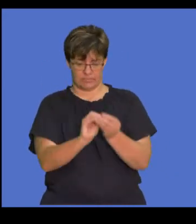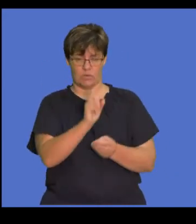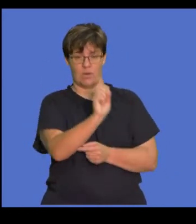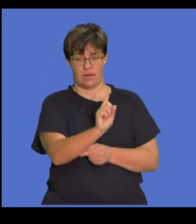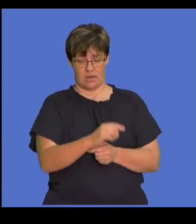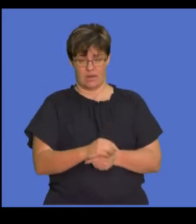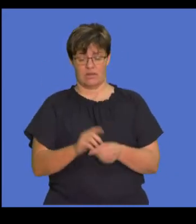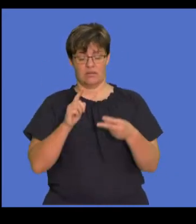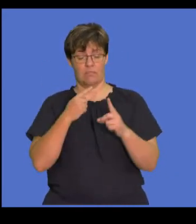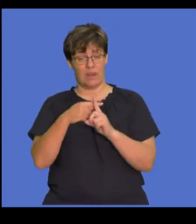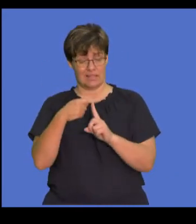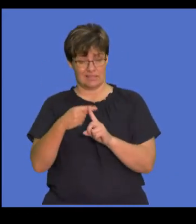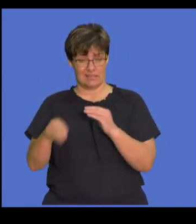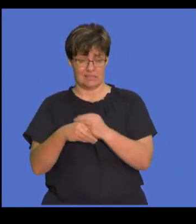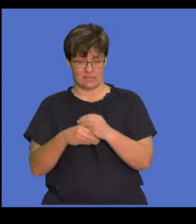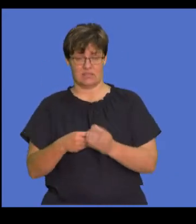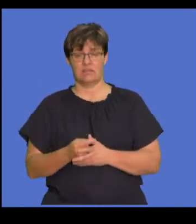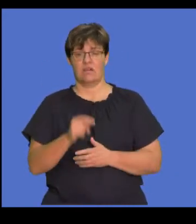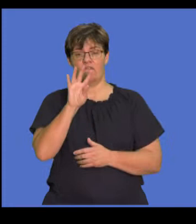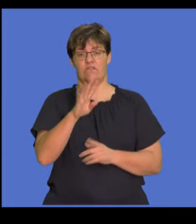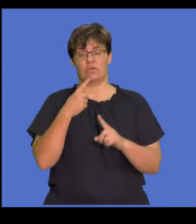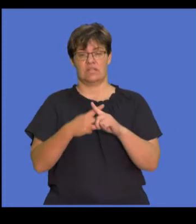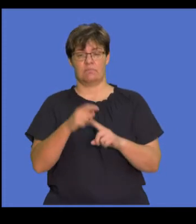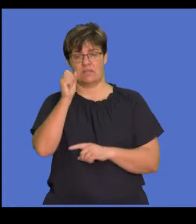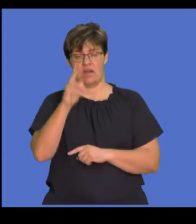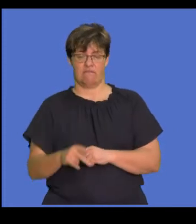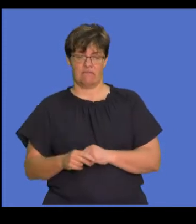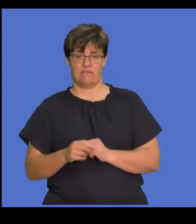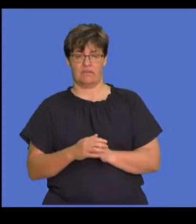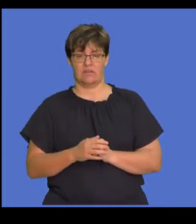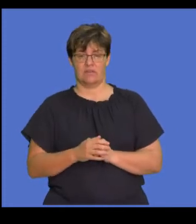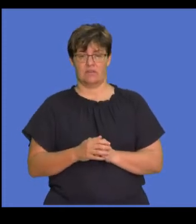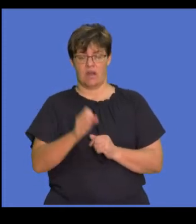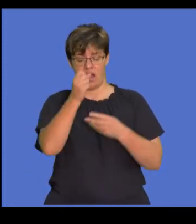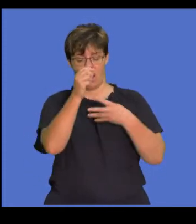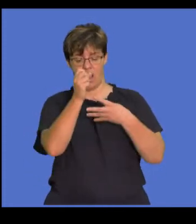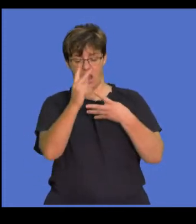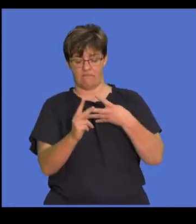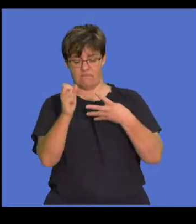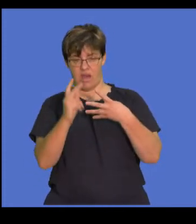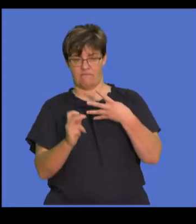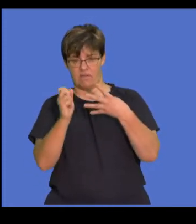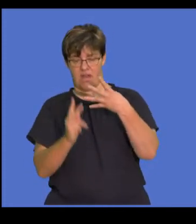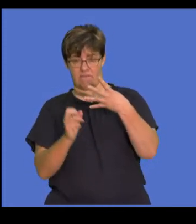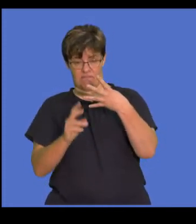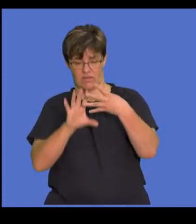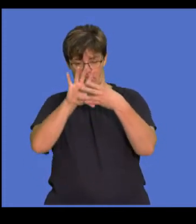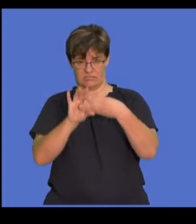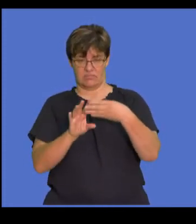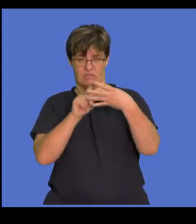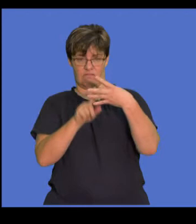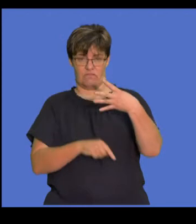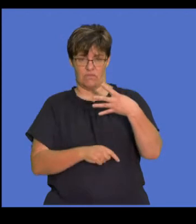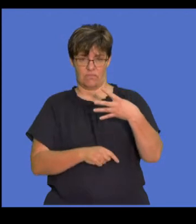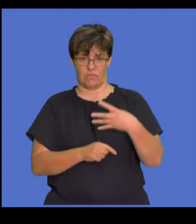make 1, plus, and then 4 multiplied by a half, so 4 halves